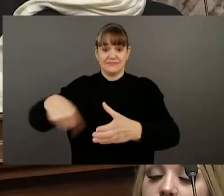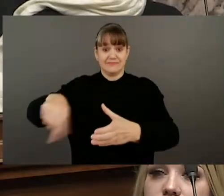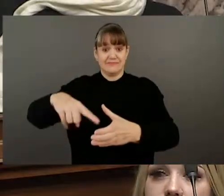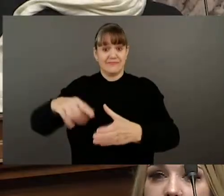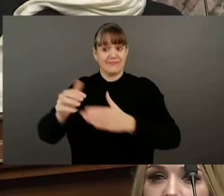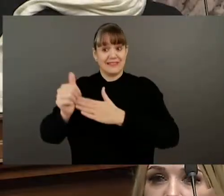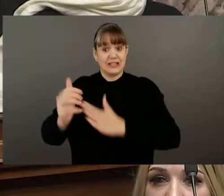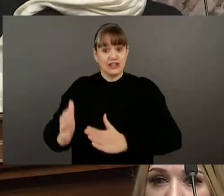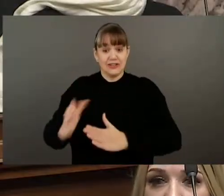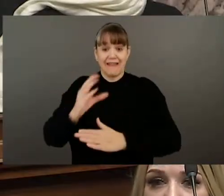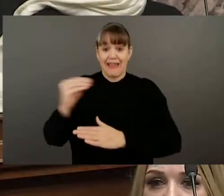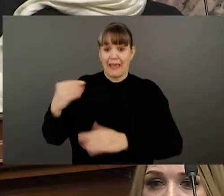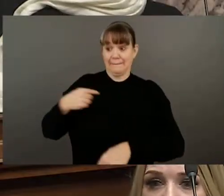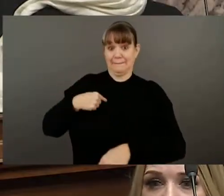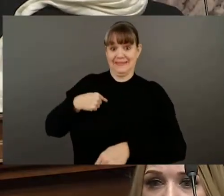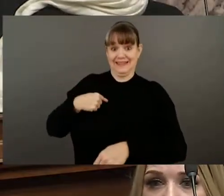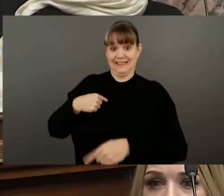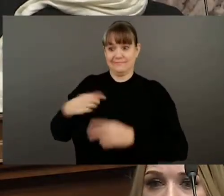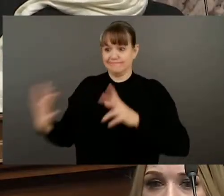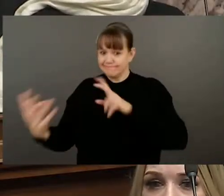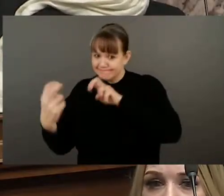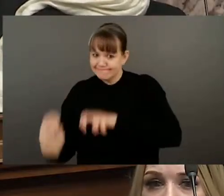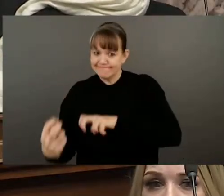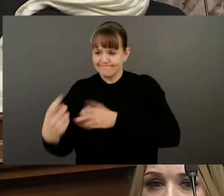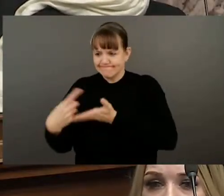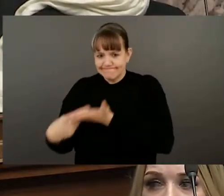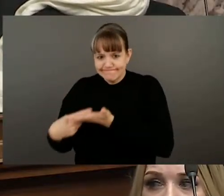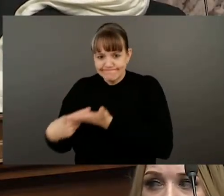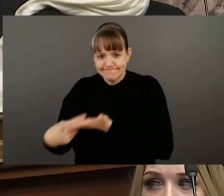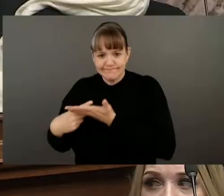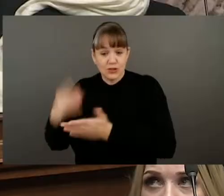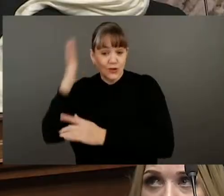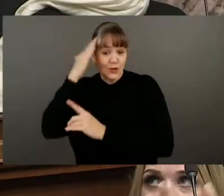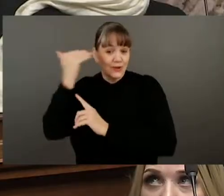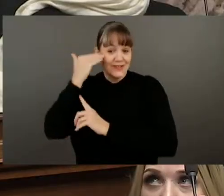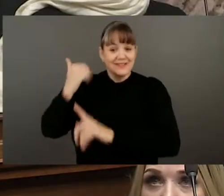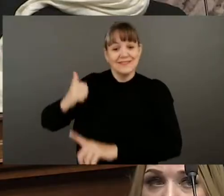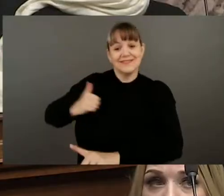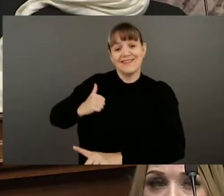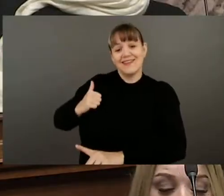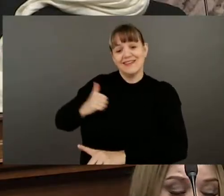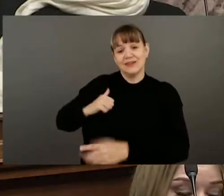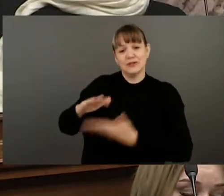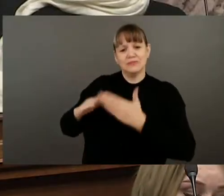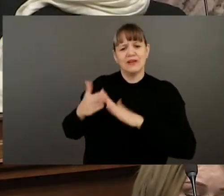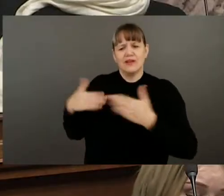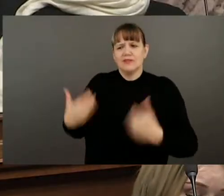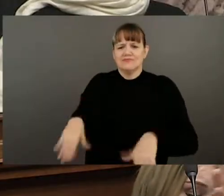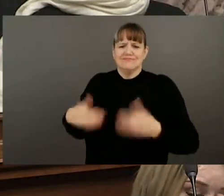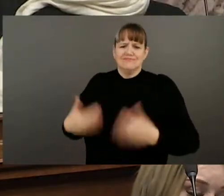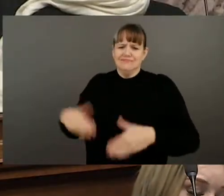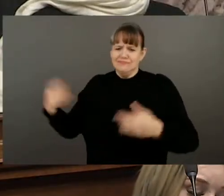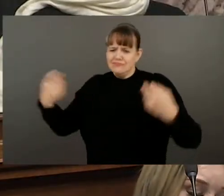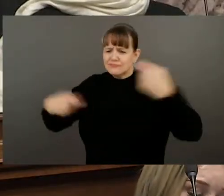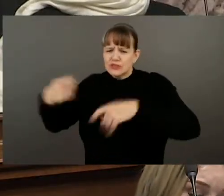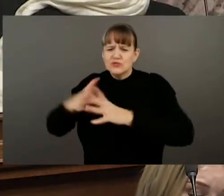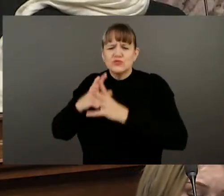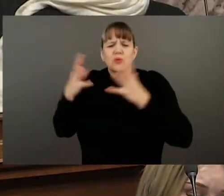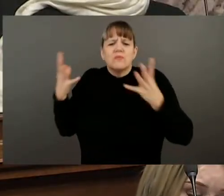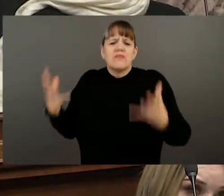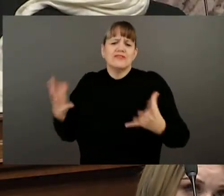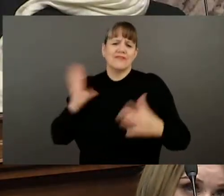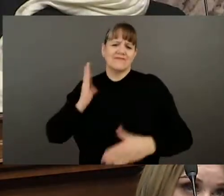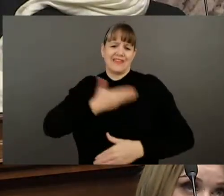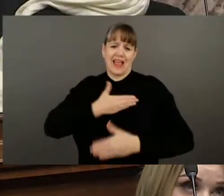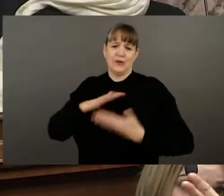much the Korean Canadian community has contributed to our province. Welcome, and I look forward to talking to each and every one